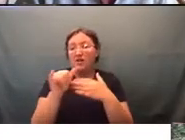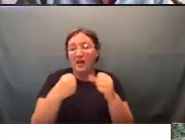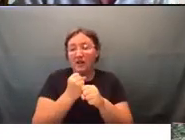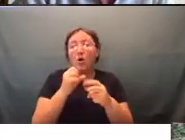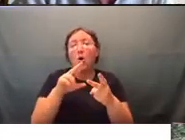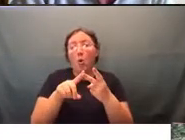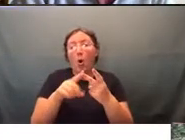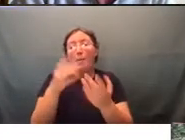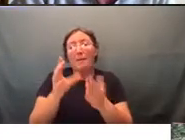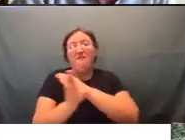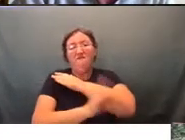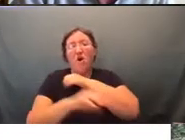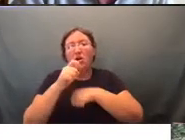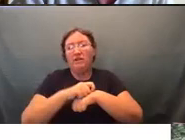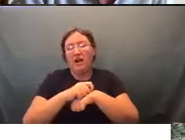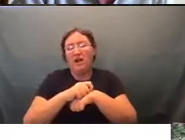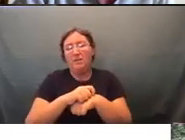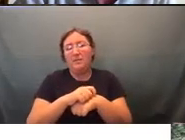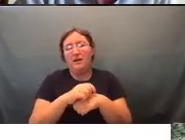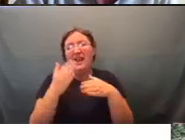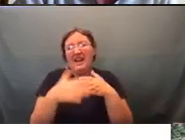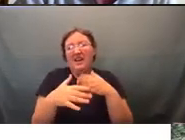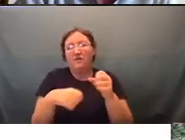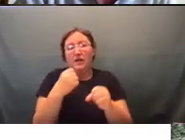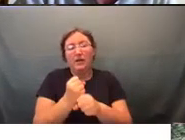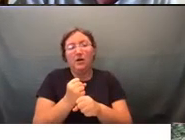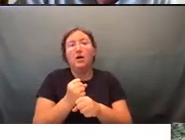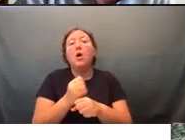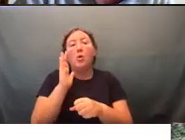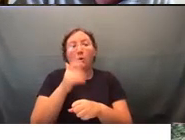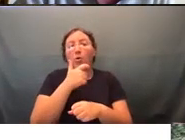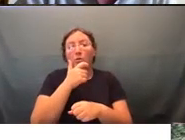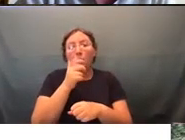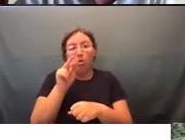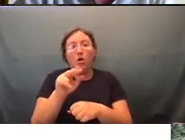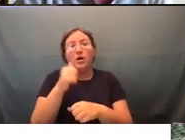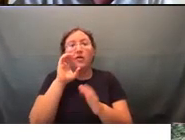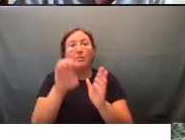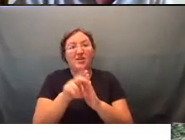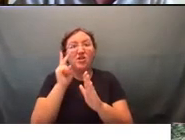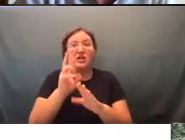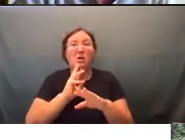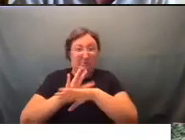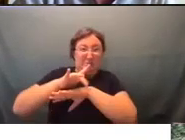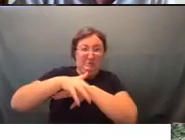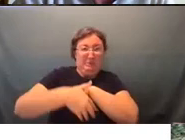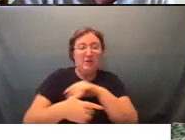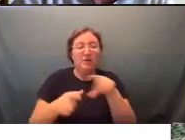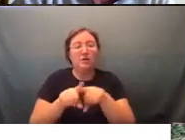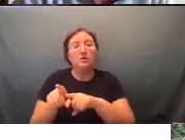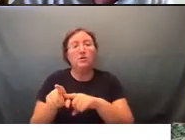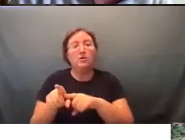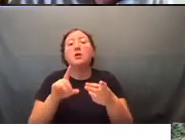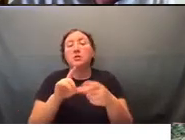one that looks like the scene with water going full bore. Some no-goes too, some other things